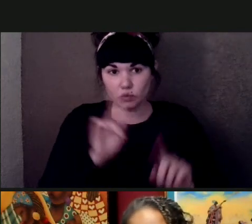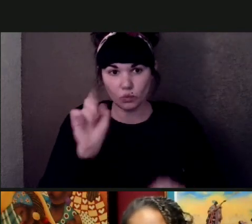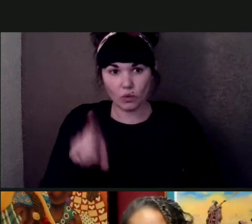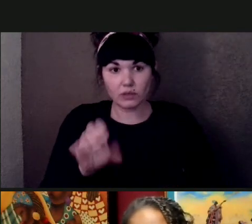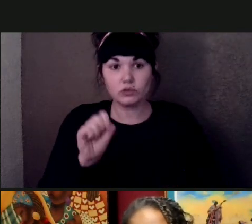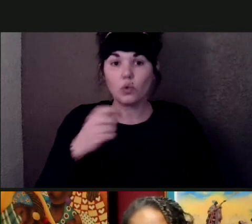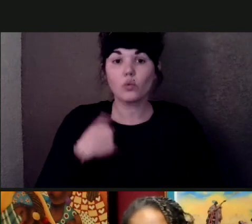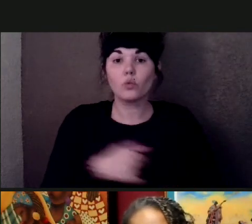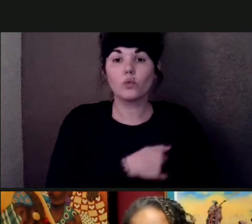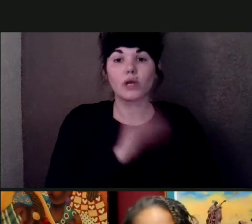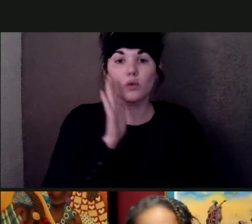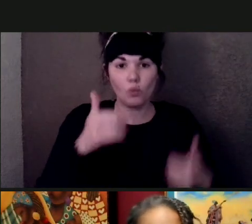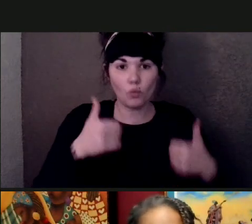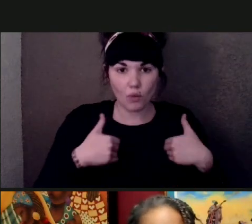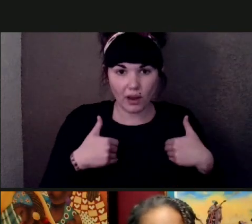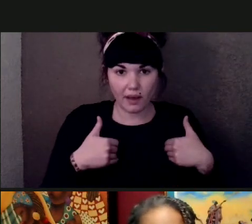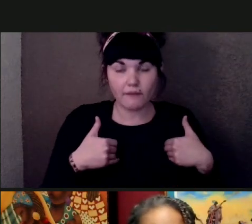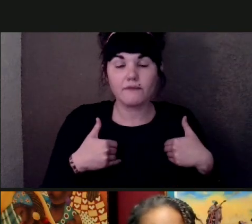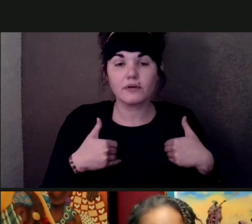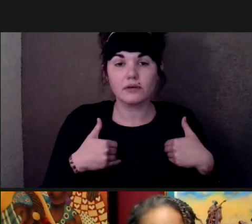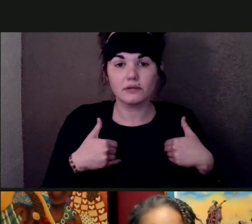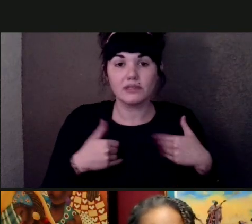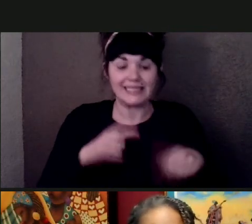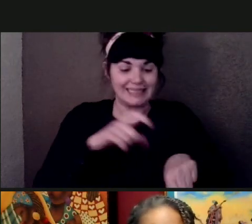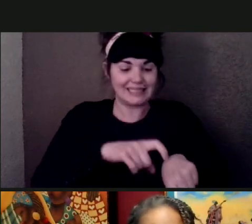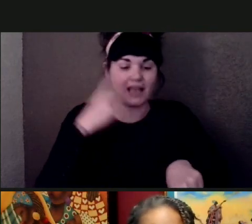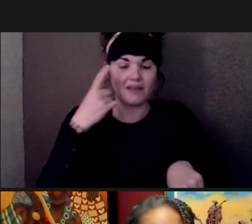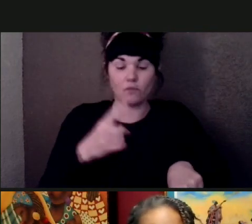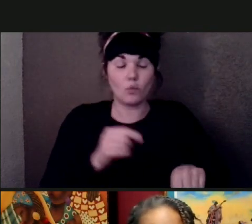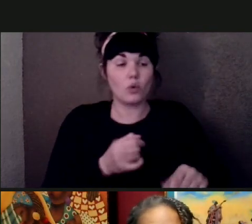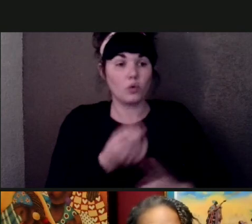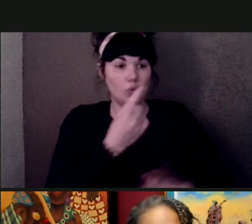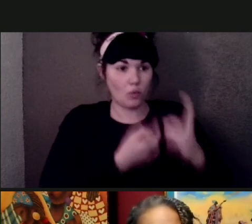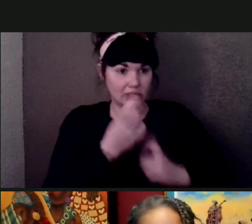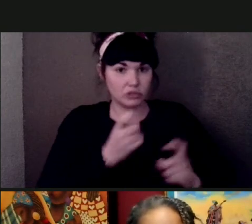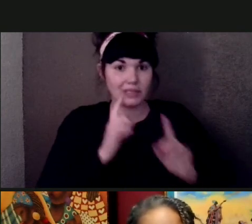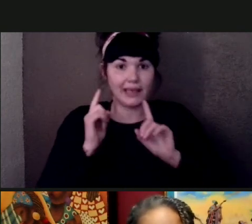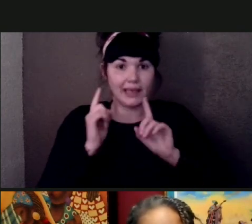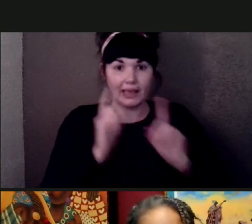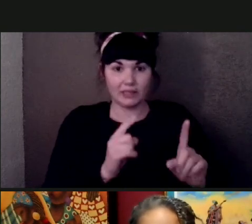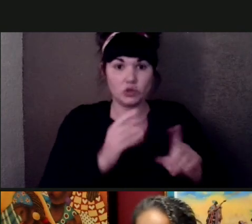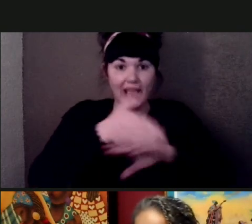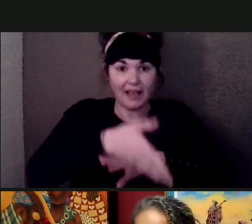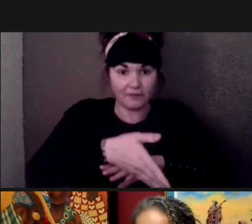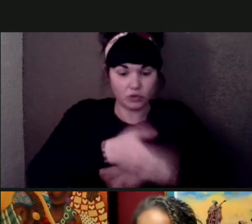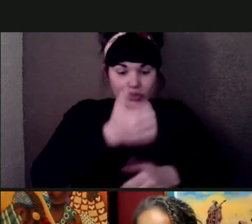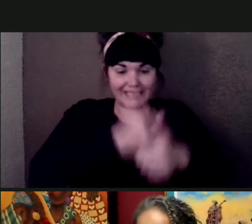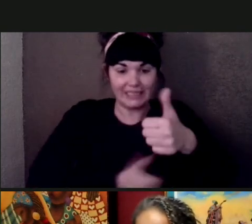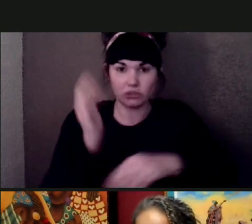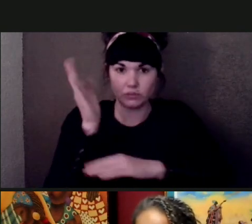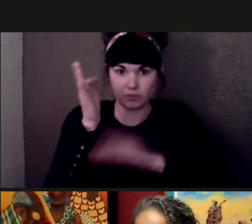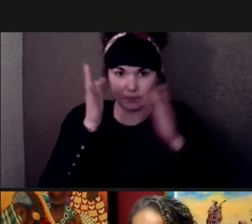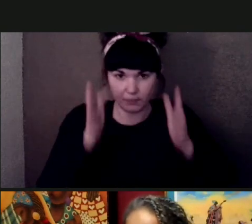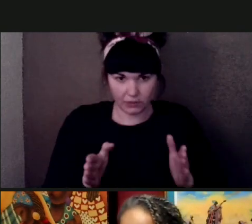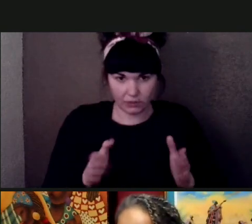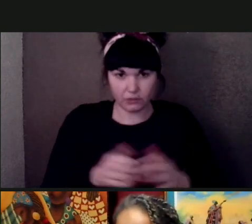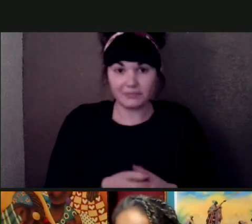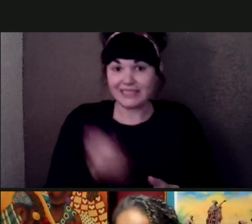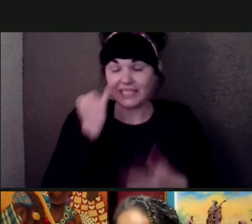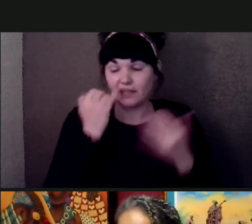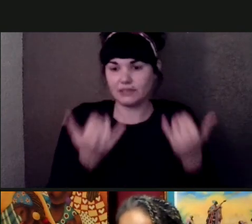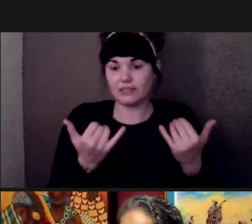we're going to have a question and answer after each segment. Um, if we can't answer your question today, we're